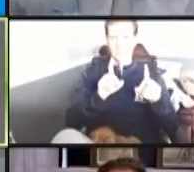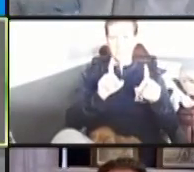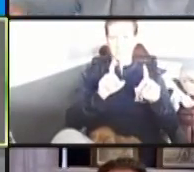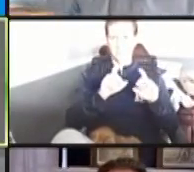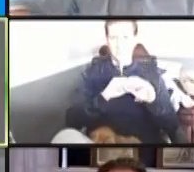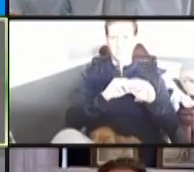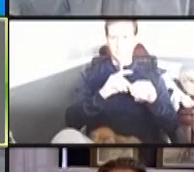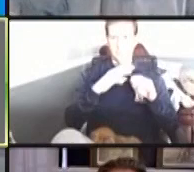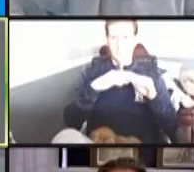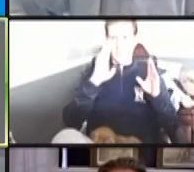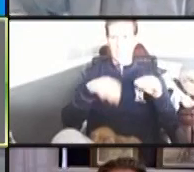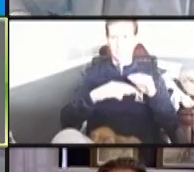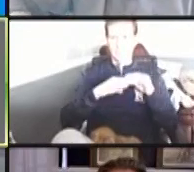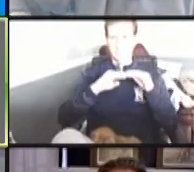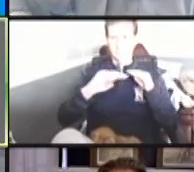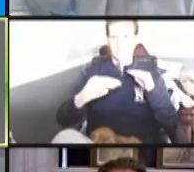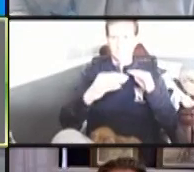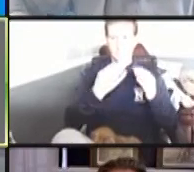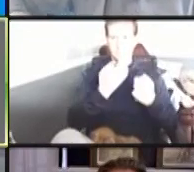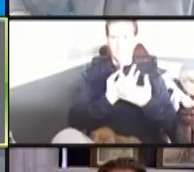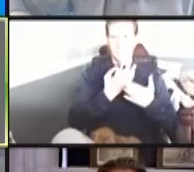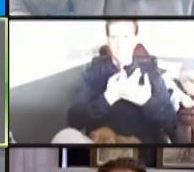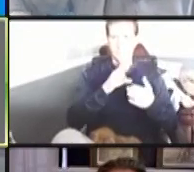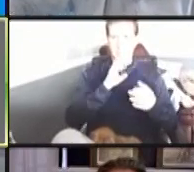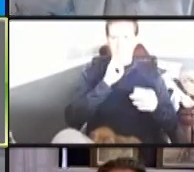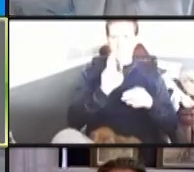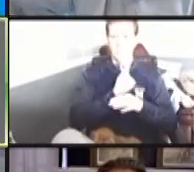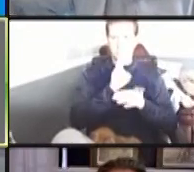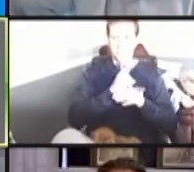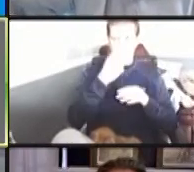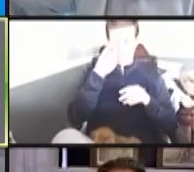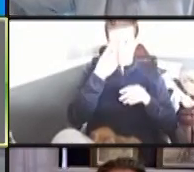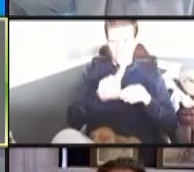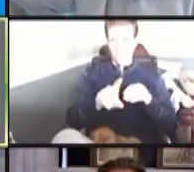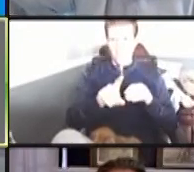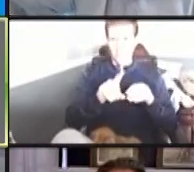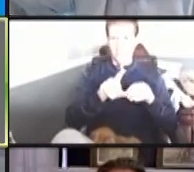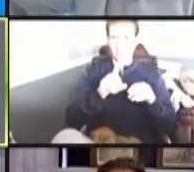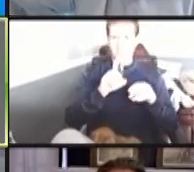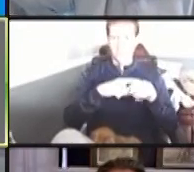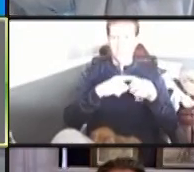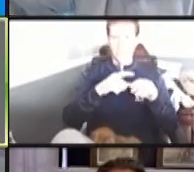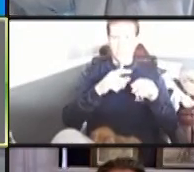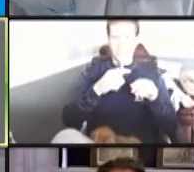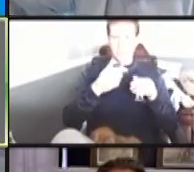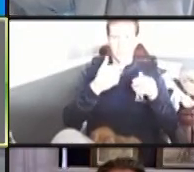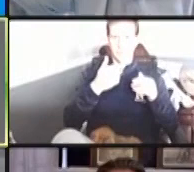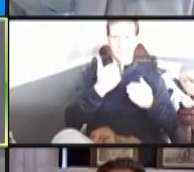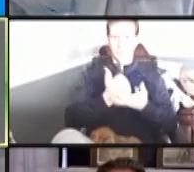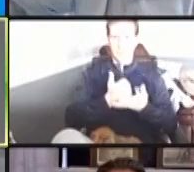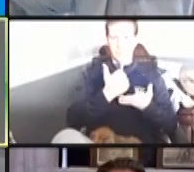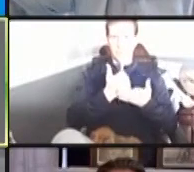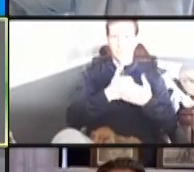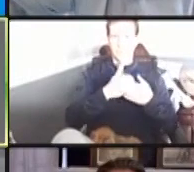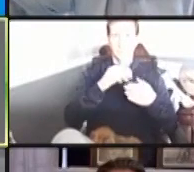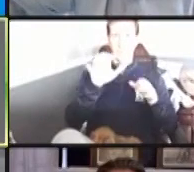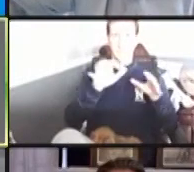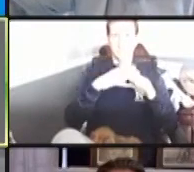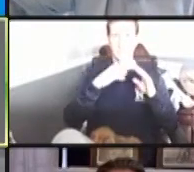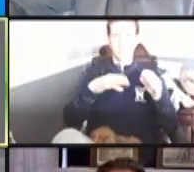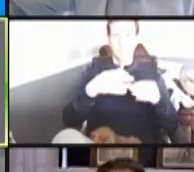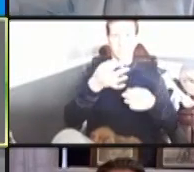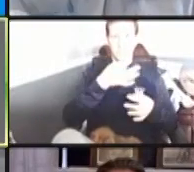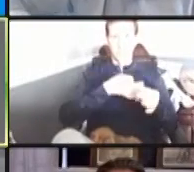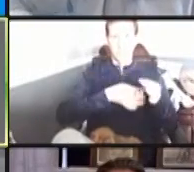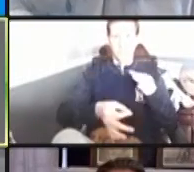The housing stabilization funds be used for to enable Action Housing to reimburse their